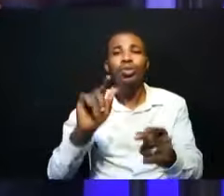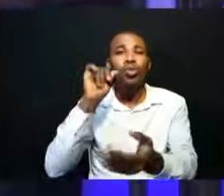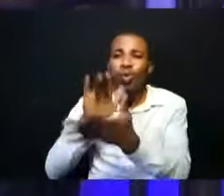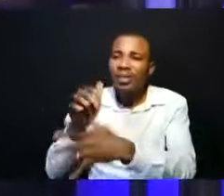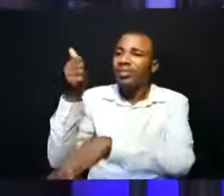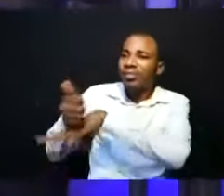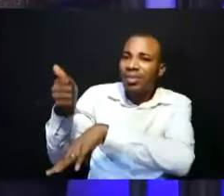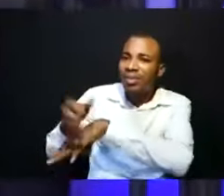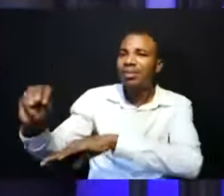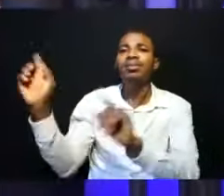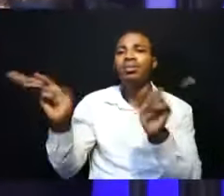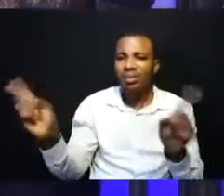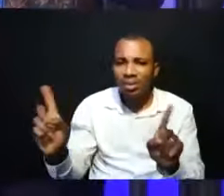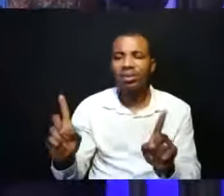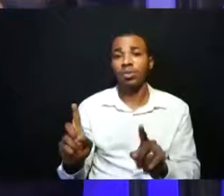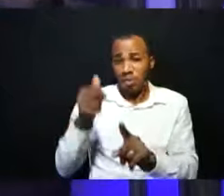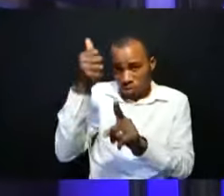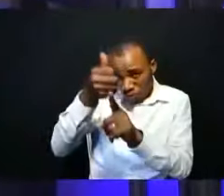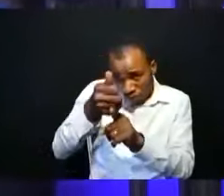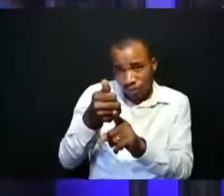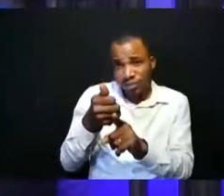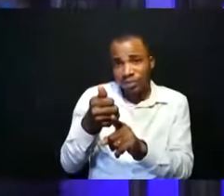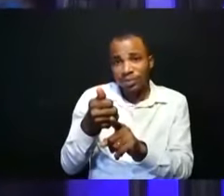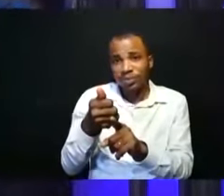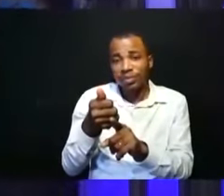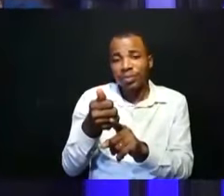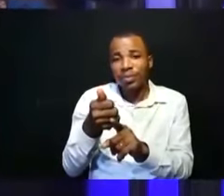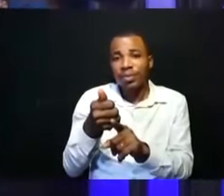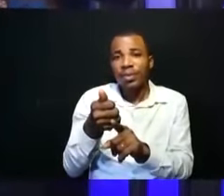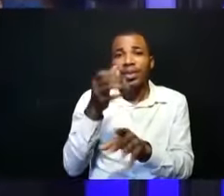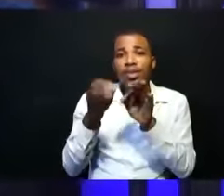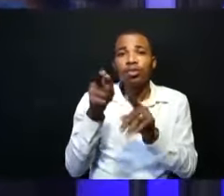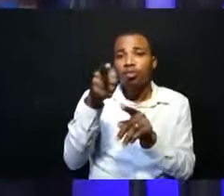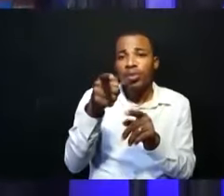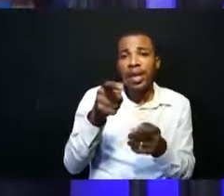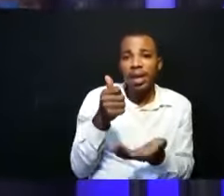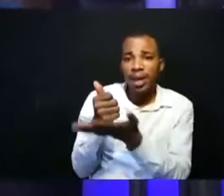wife all the time. Now, you can't change people by direct action.